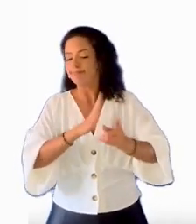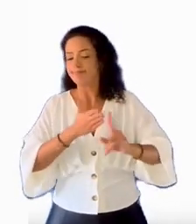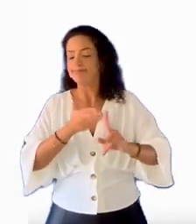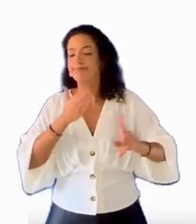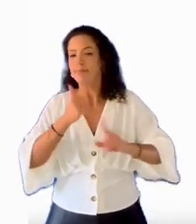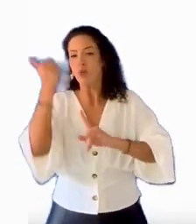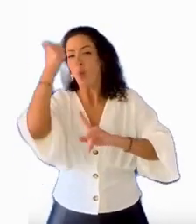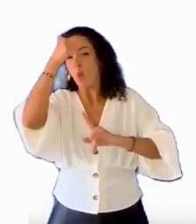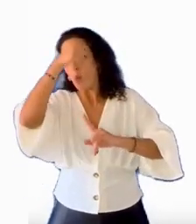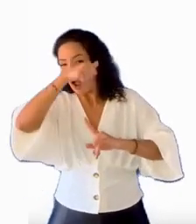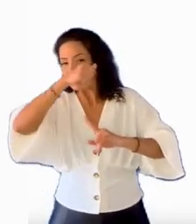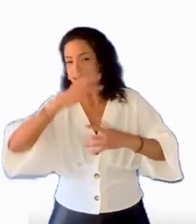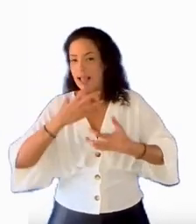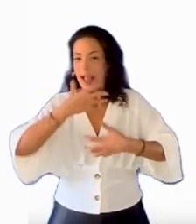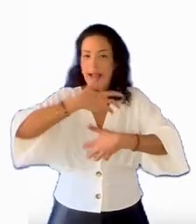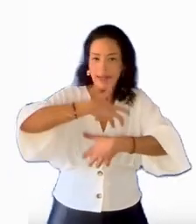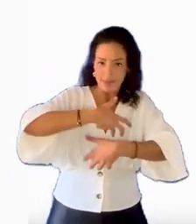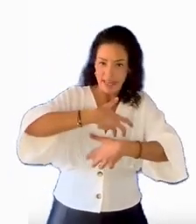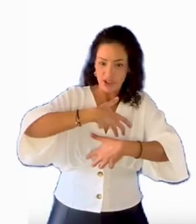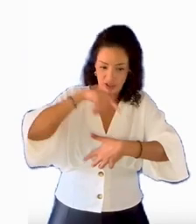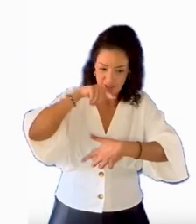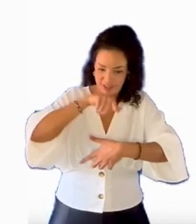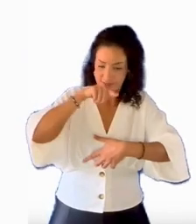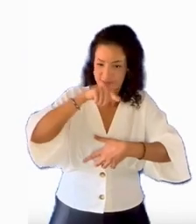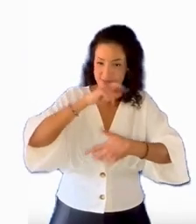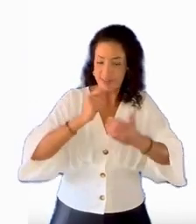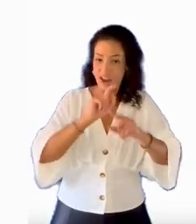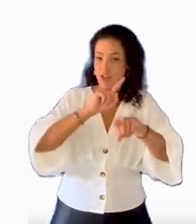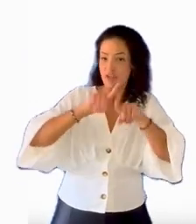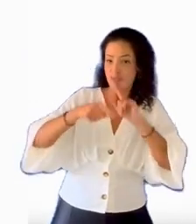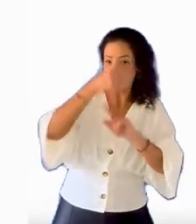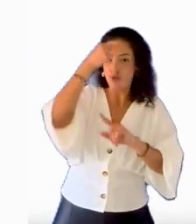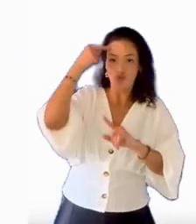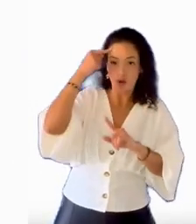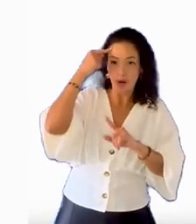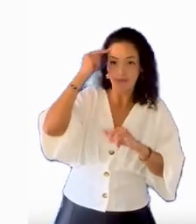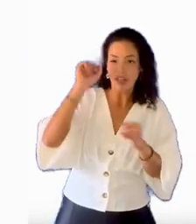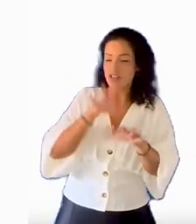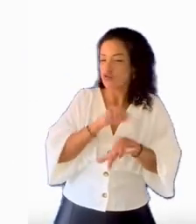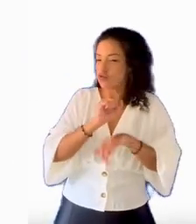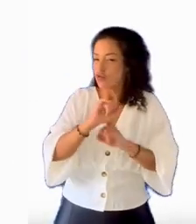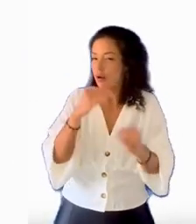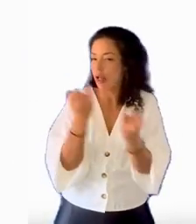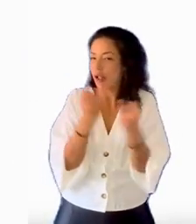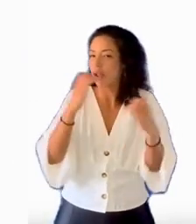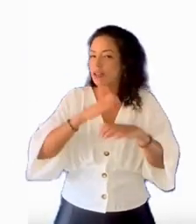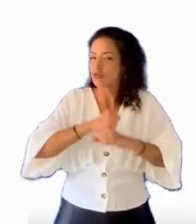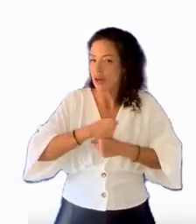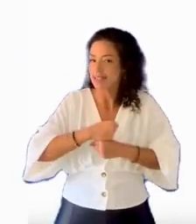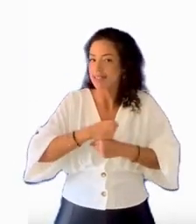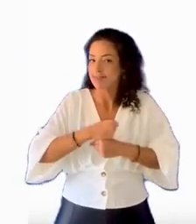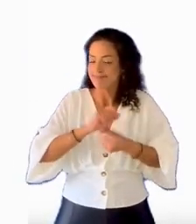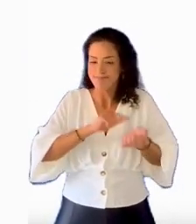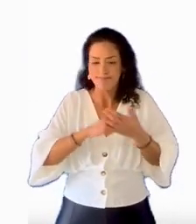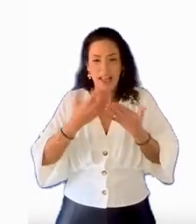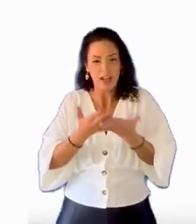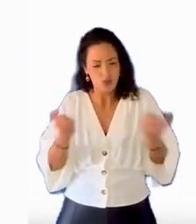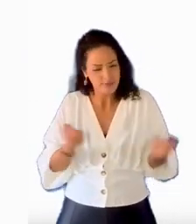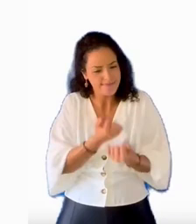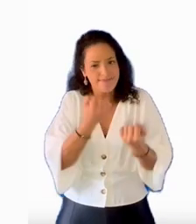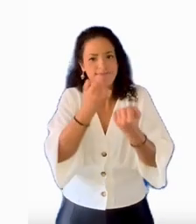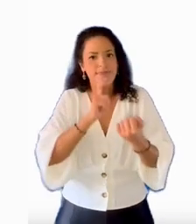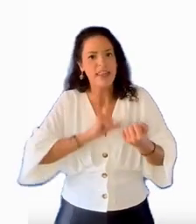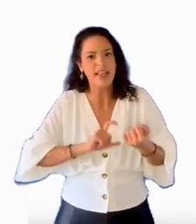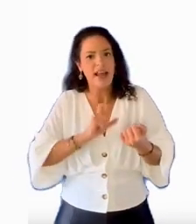wise adaptations which have been cultivated in response to trauma, struggle, adversity and stress, and to emphasise these characteristics in their